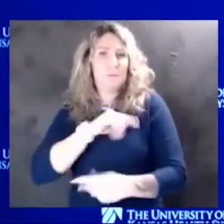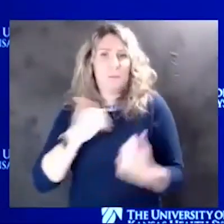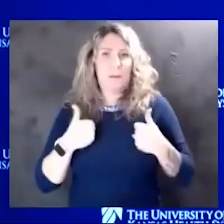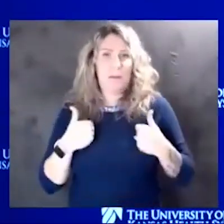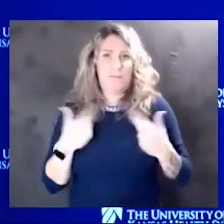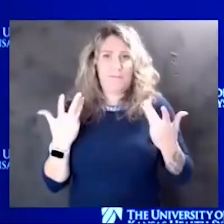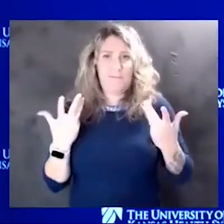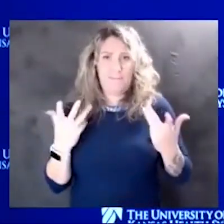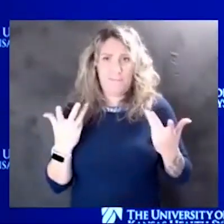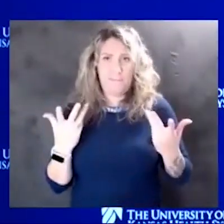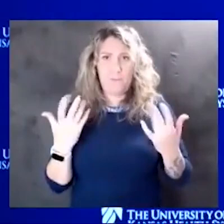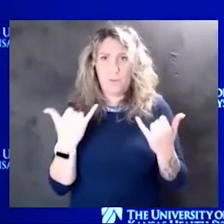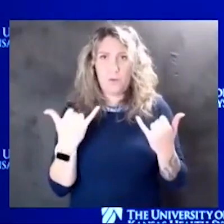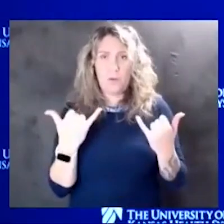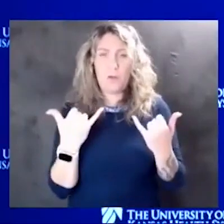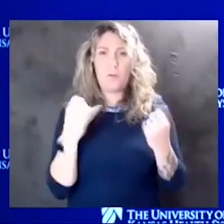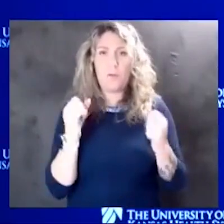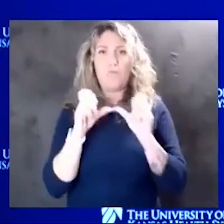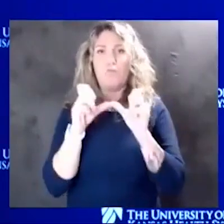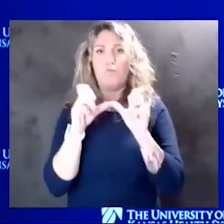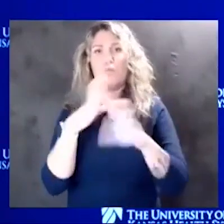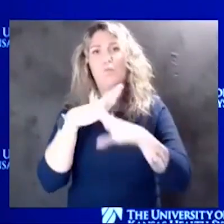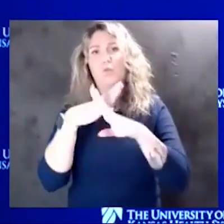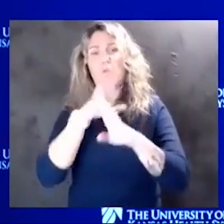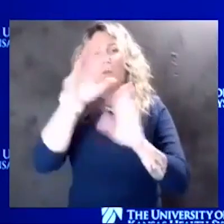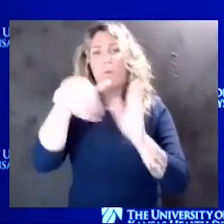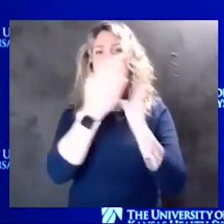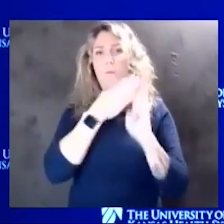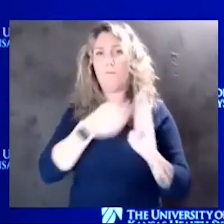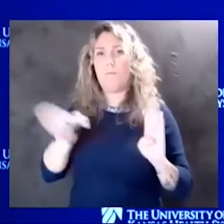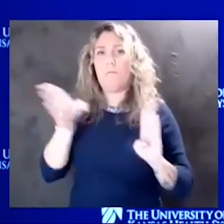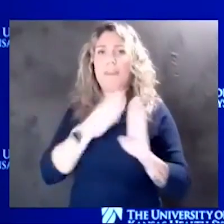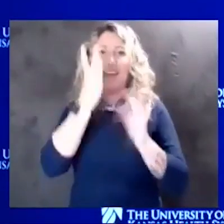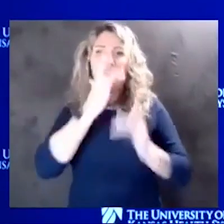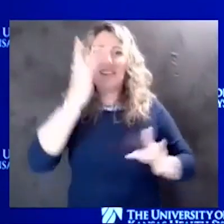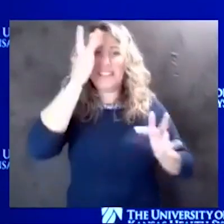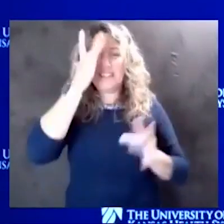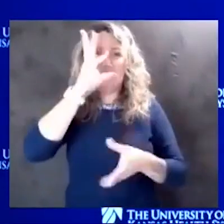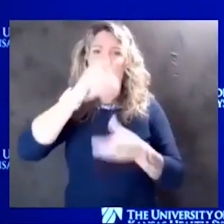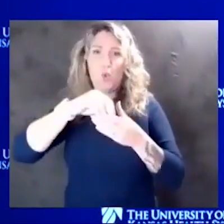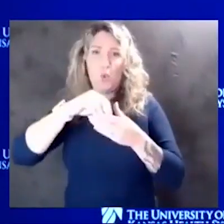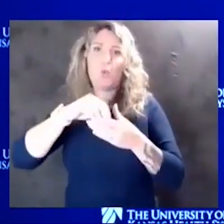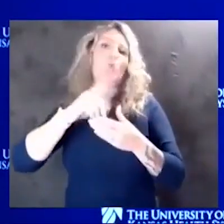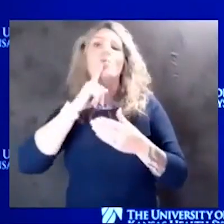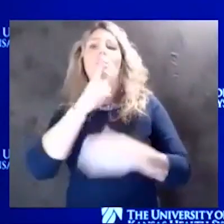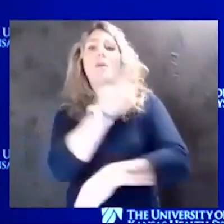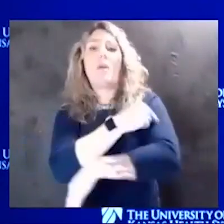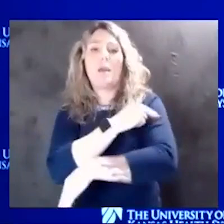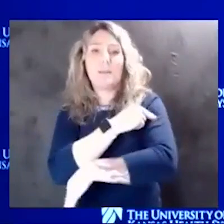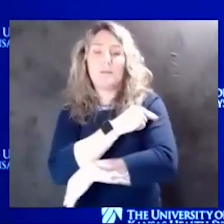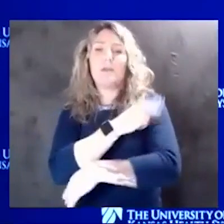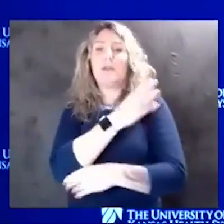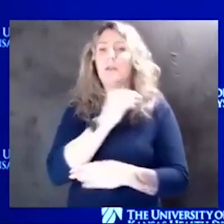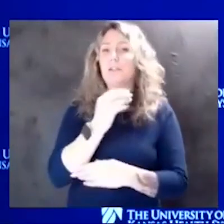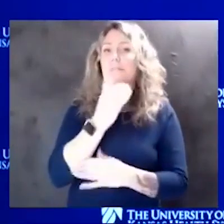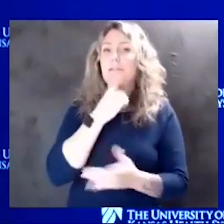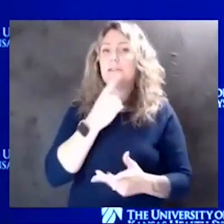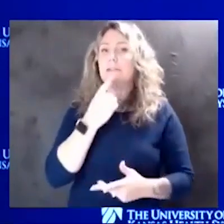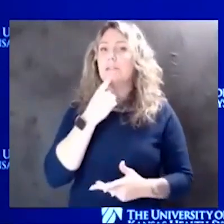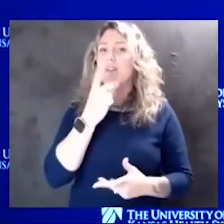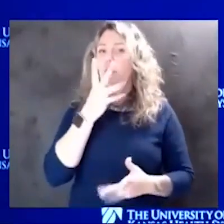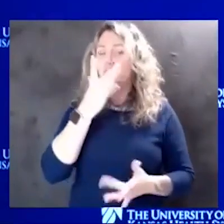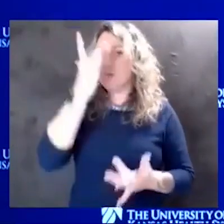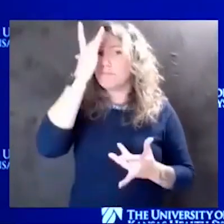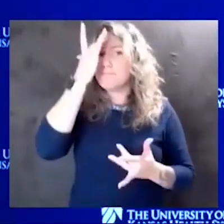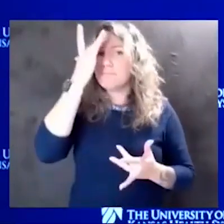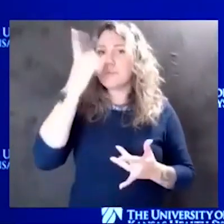continue to protect against that whole spectrum of disease, including hospitalizations and severe disease. They do what they are designed